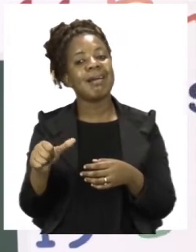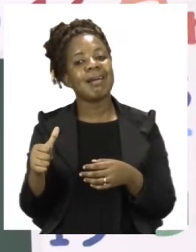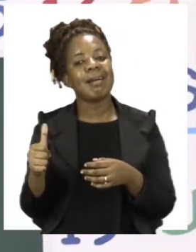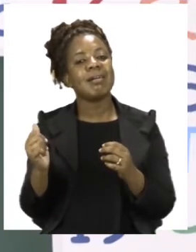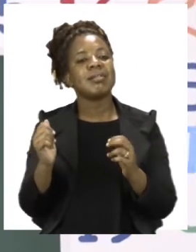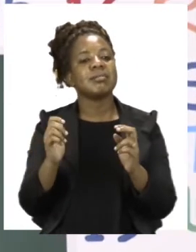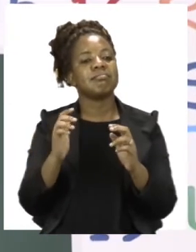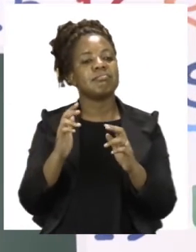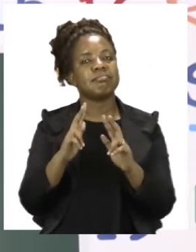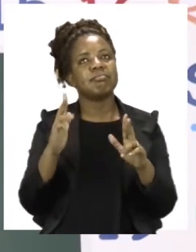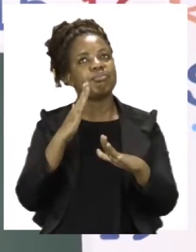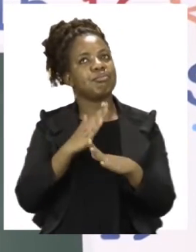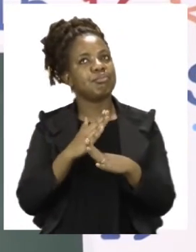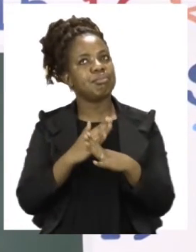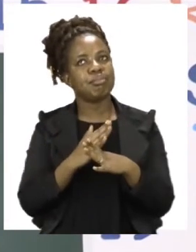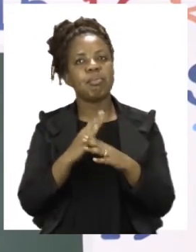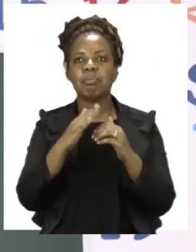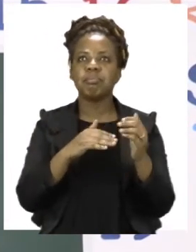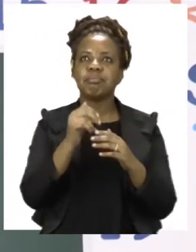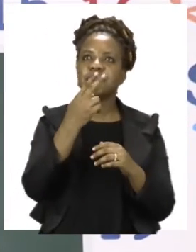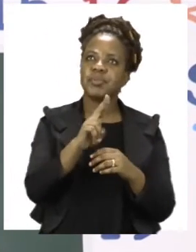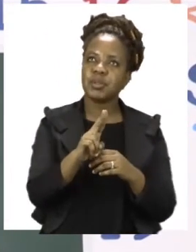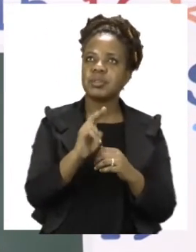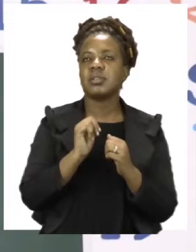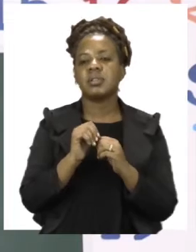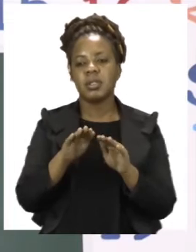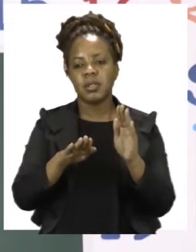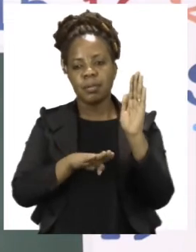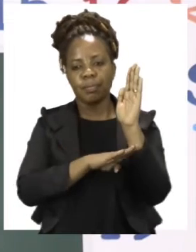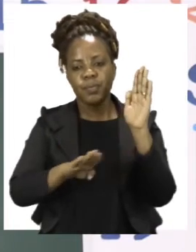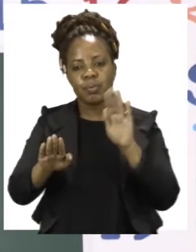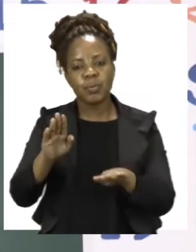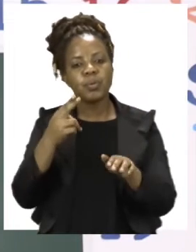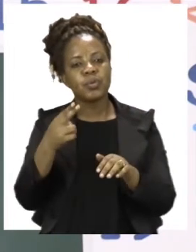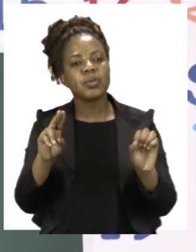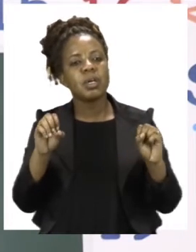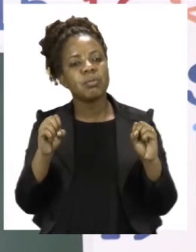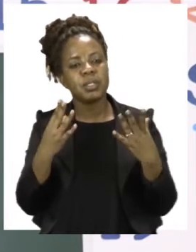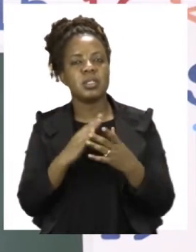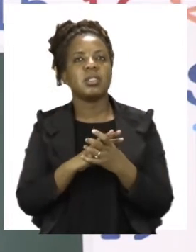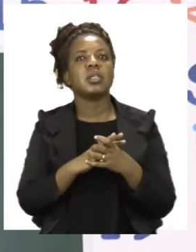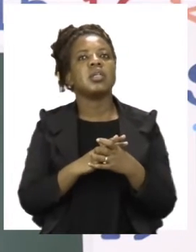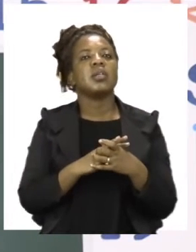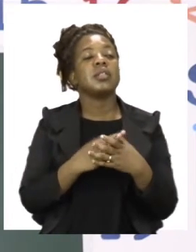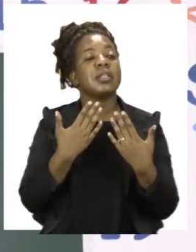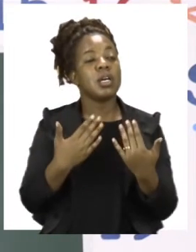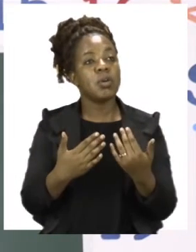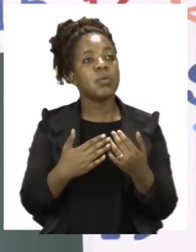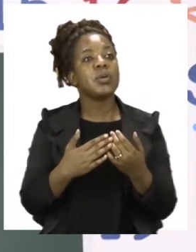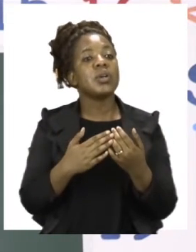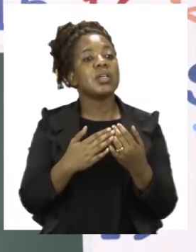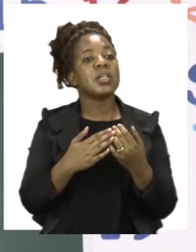or builders. So what we now have to do is take our number and subtract